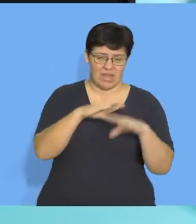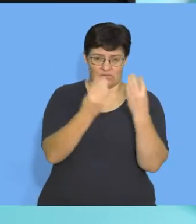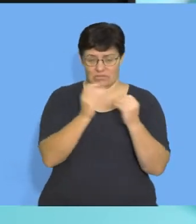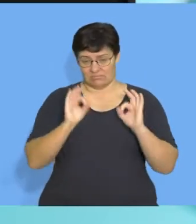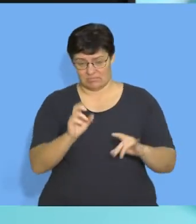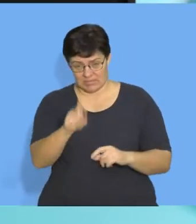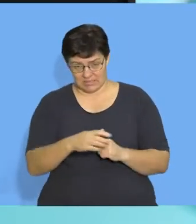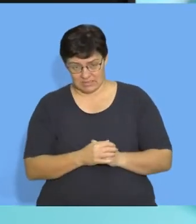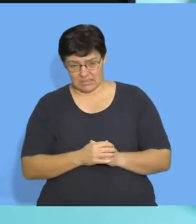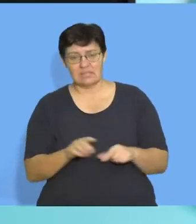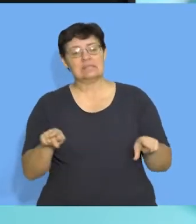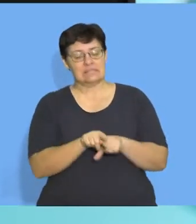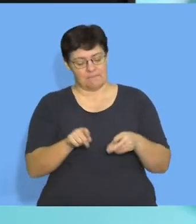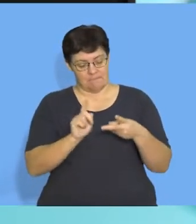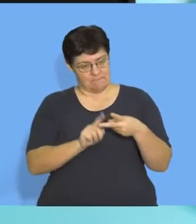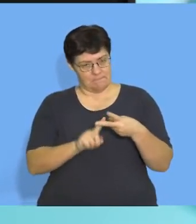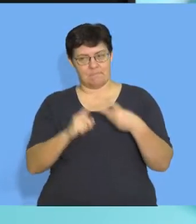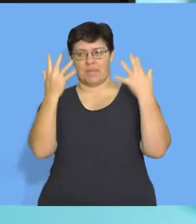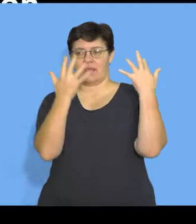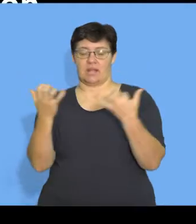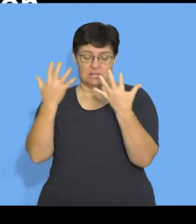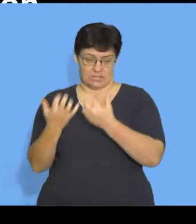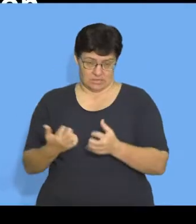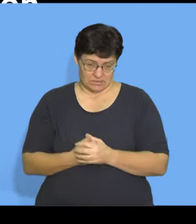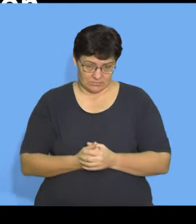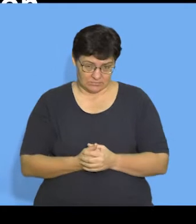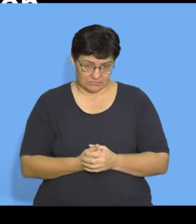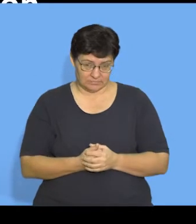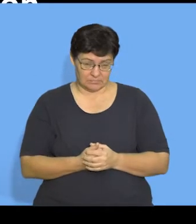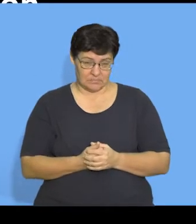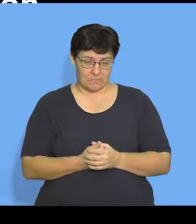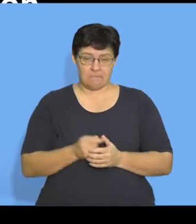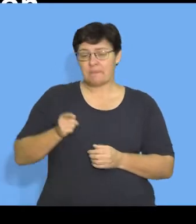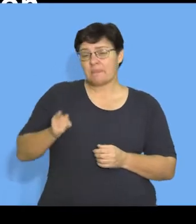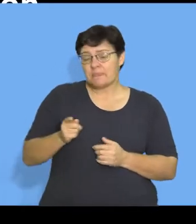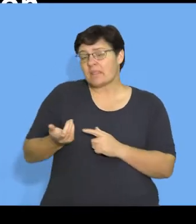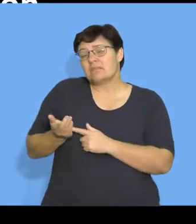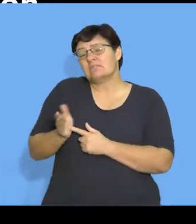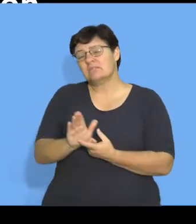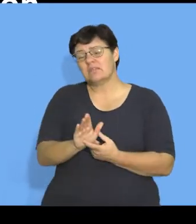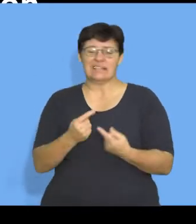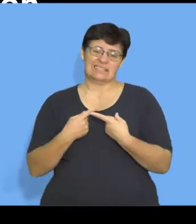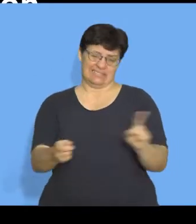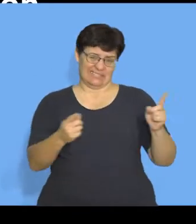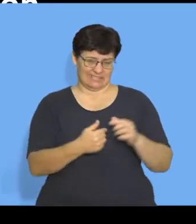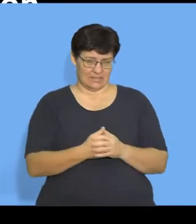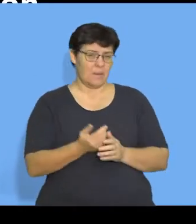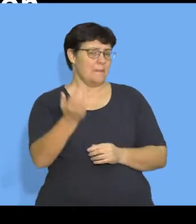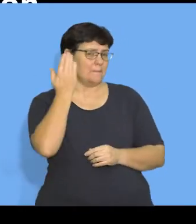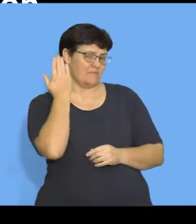by calculation. Calculation, this is going to look a little different to what you're used